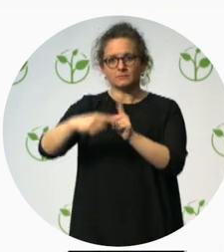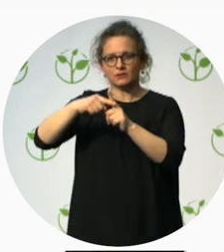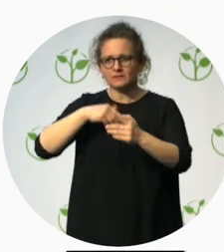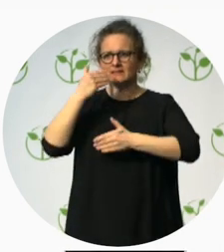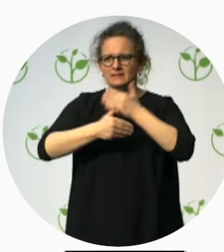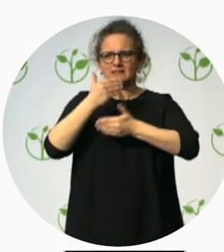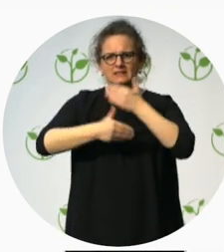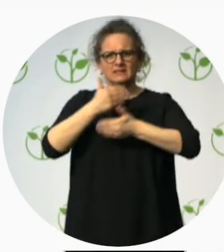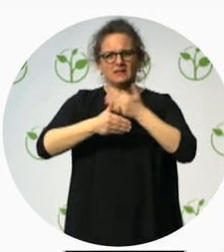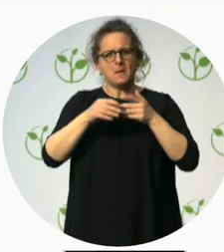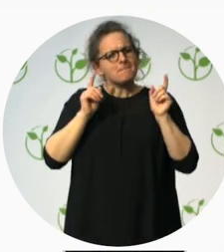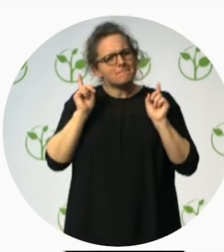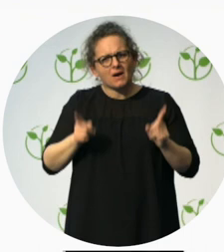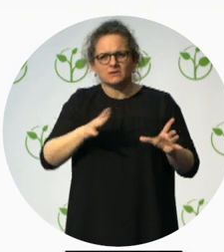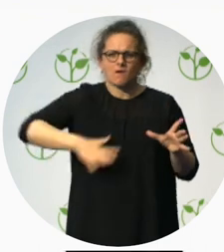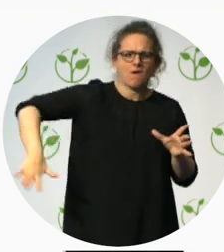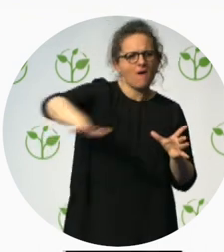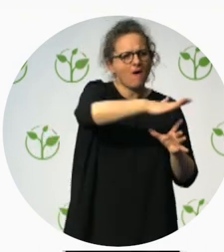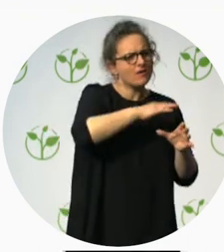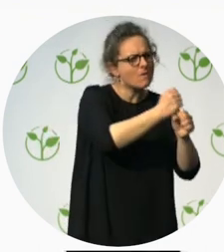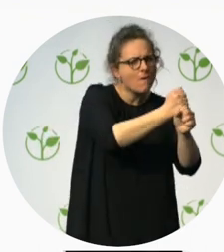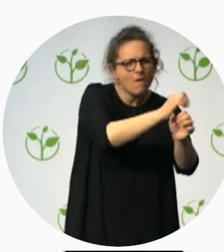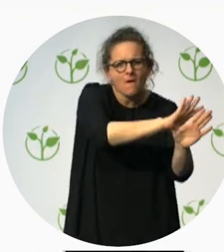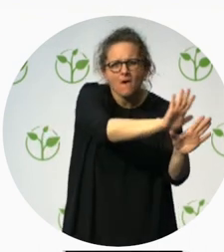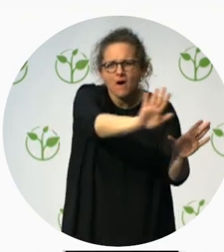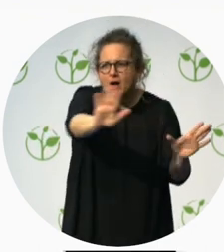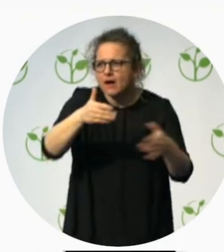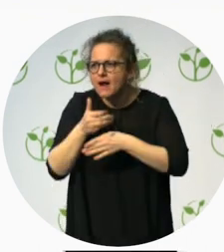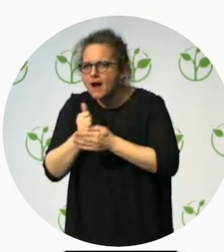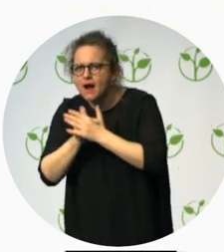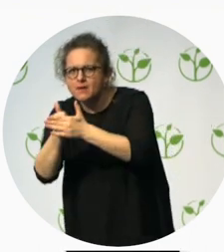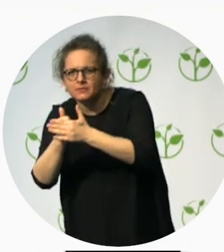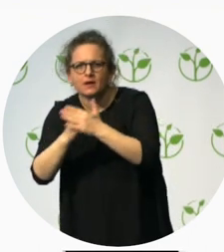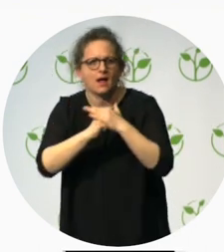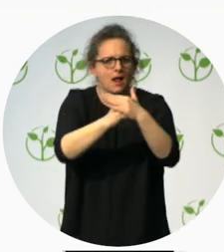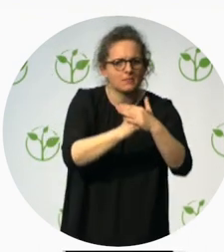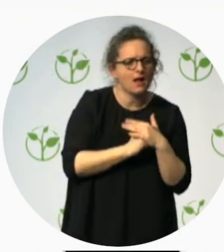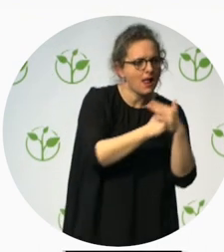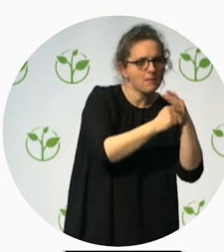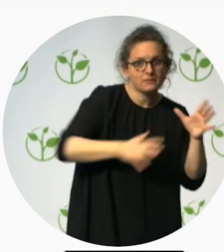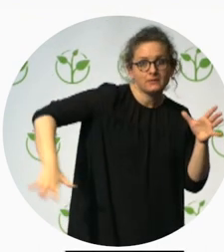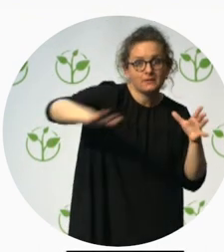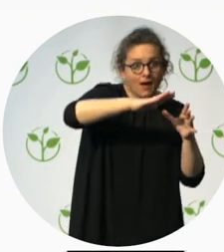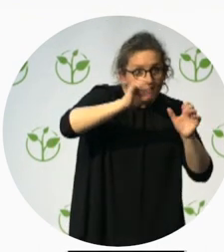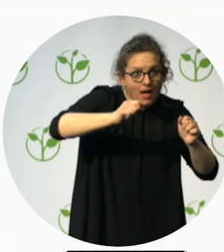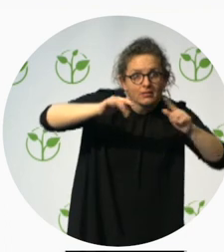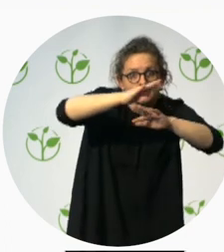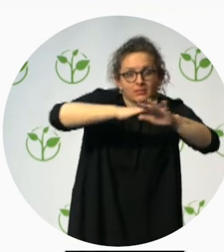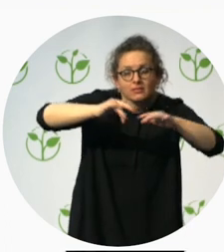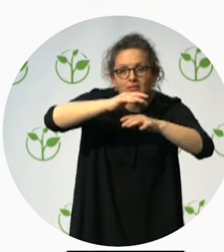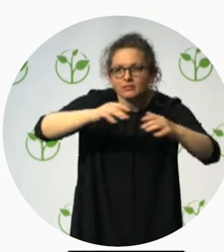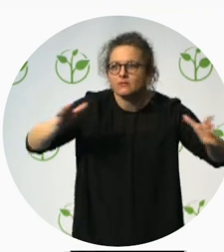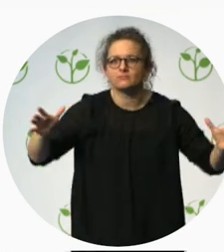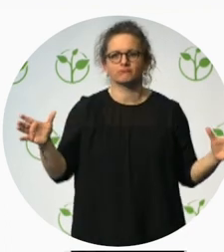significantly contributed to an inclusive society, barrier-free, where persons with disabilities are valued,